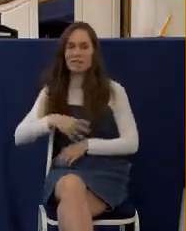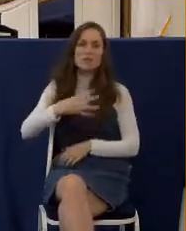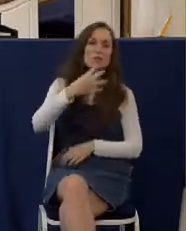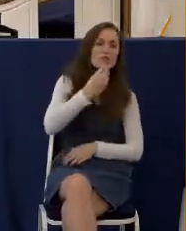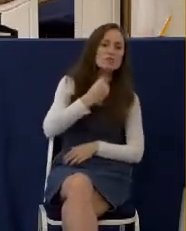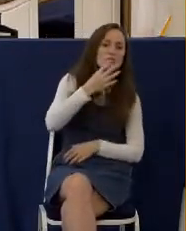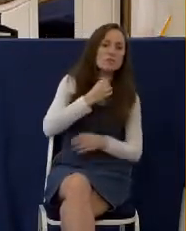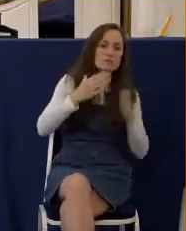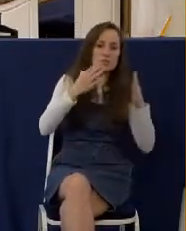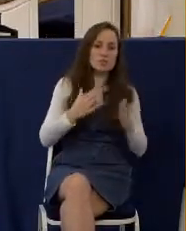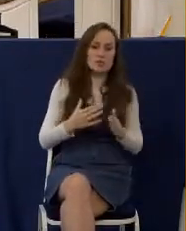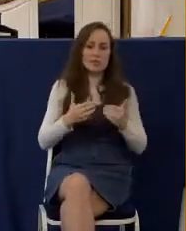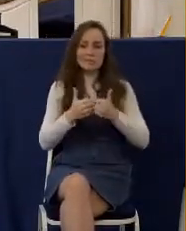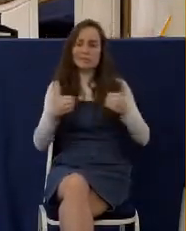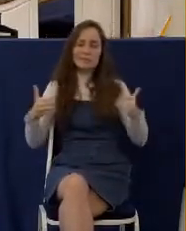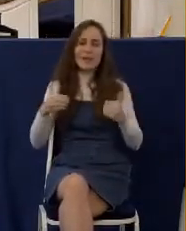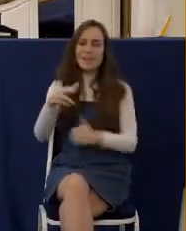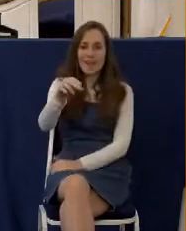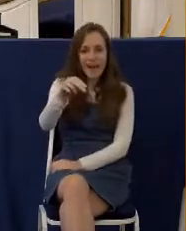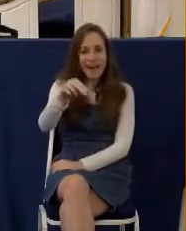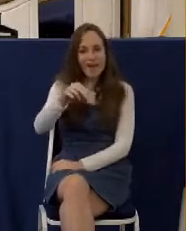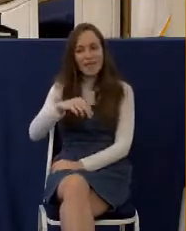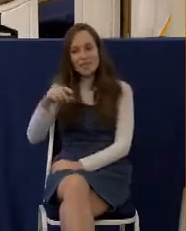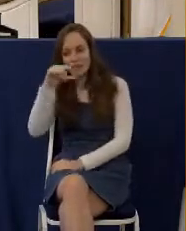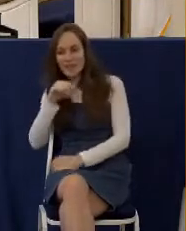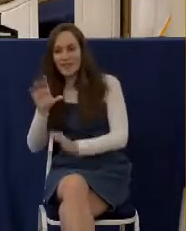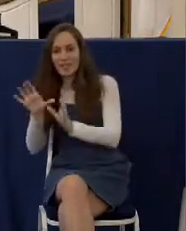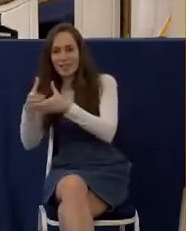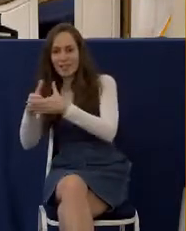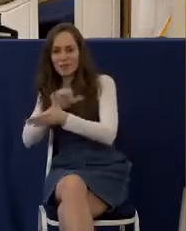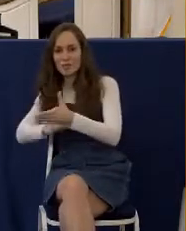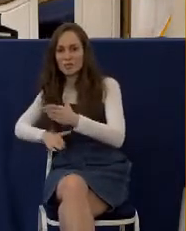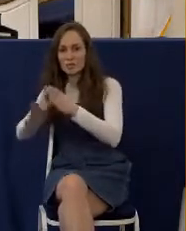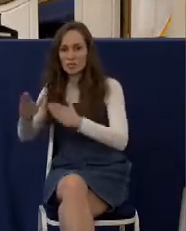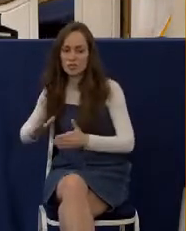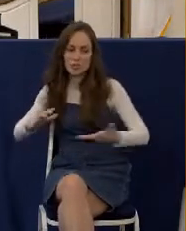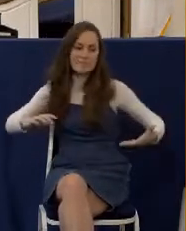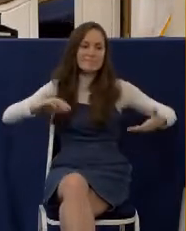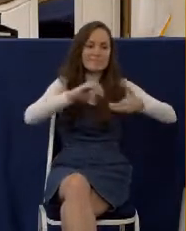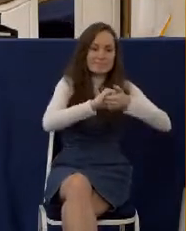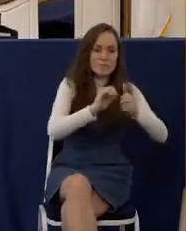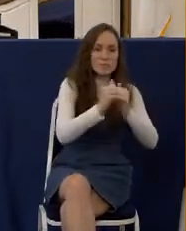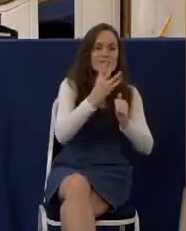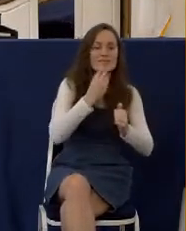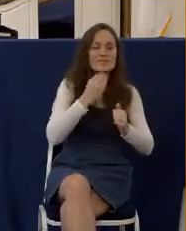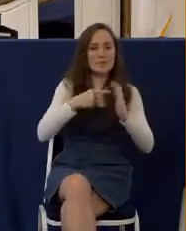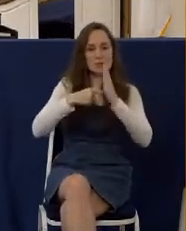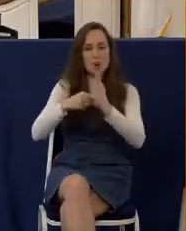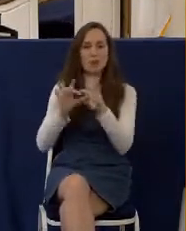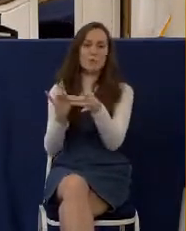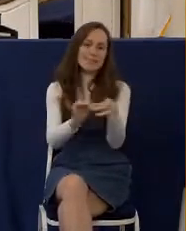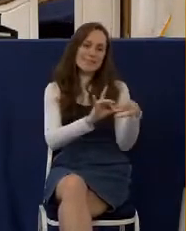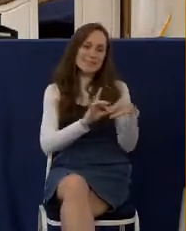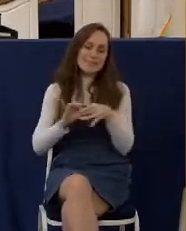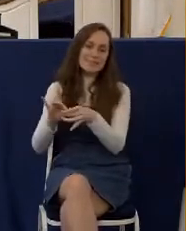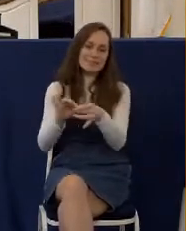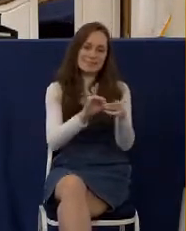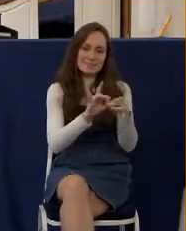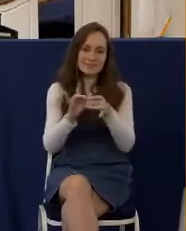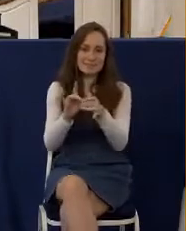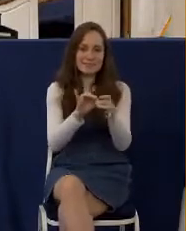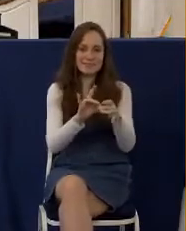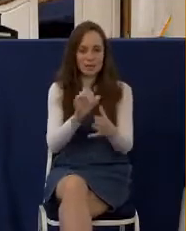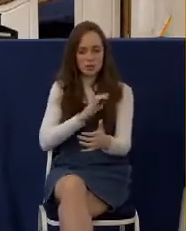are sending money to these Jewish believers to show true love and unity in the body of Christ. That's the message that he really wanted to get